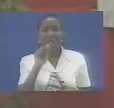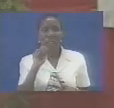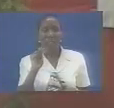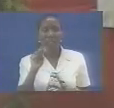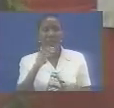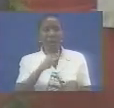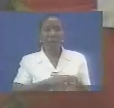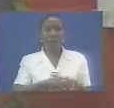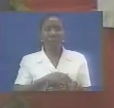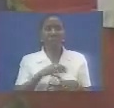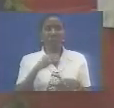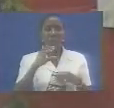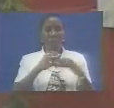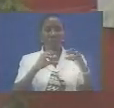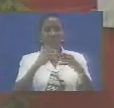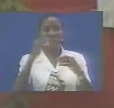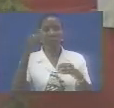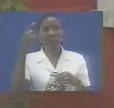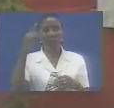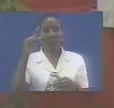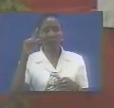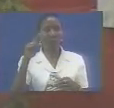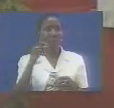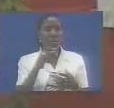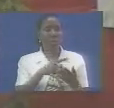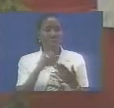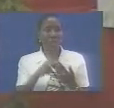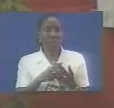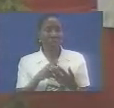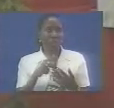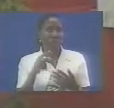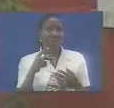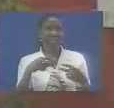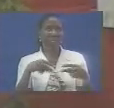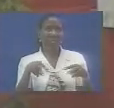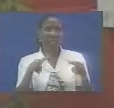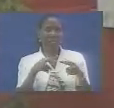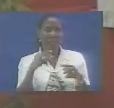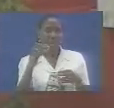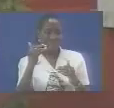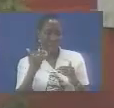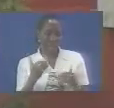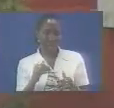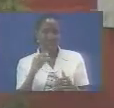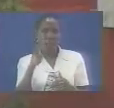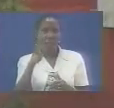projects valued at less than $400,000 over the same period.